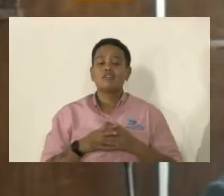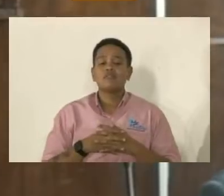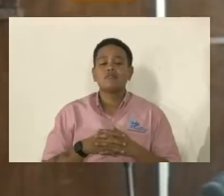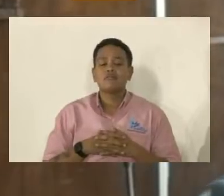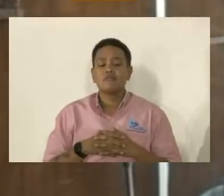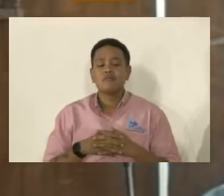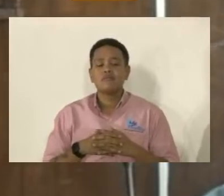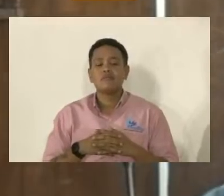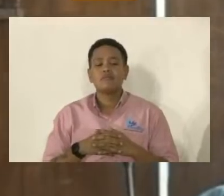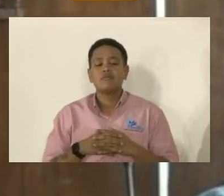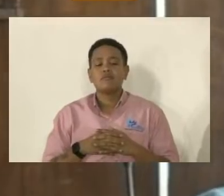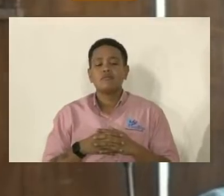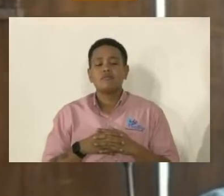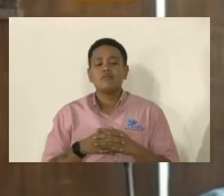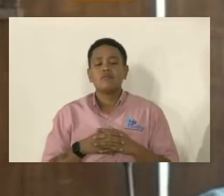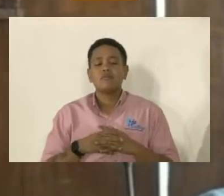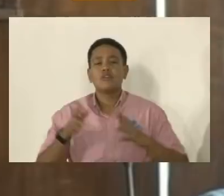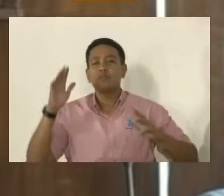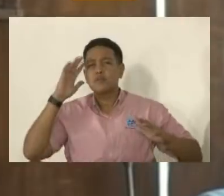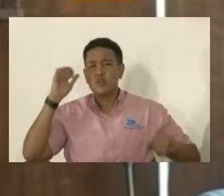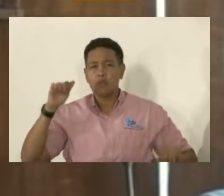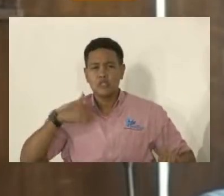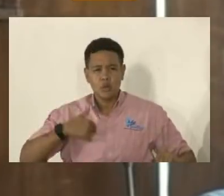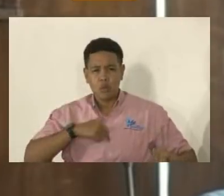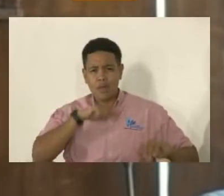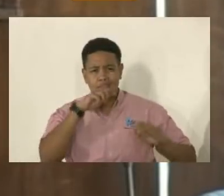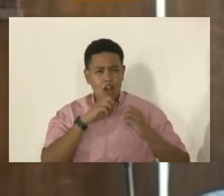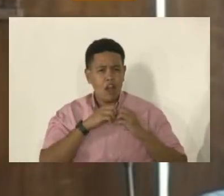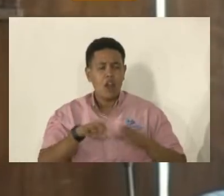Mr. President, we have lost